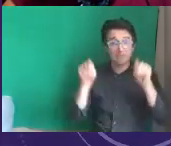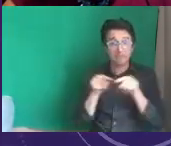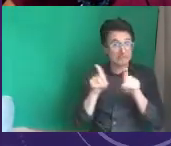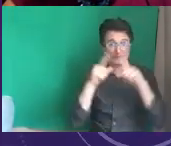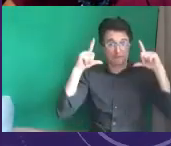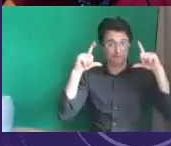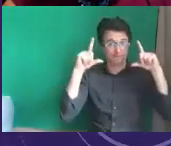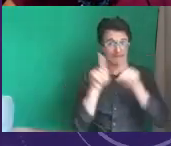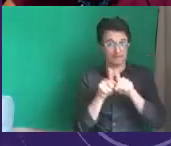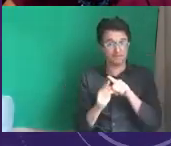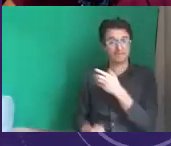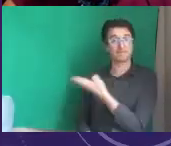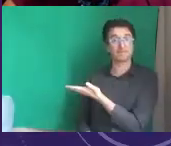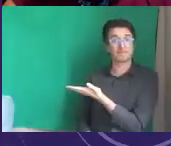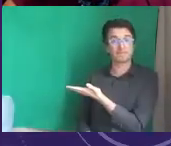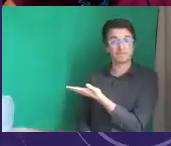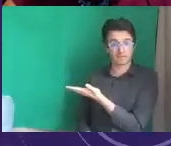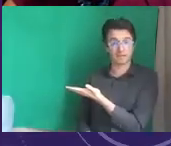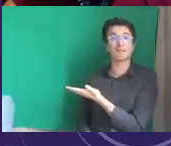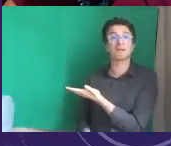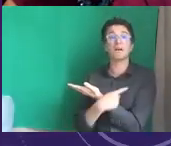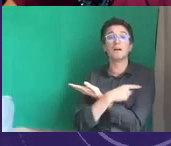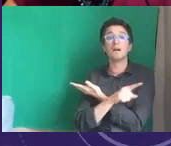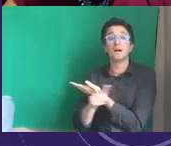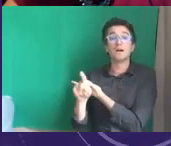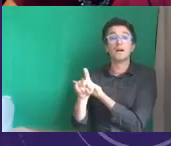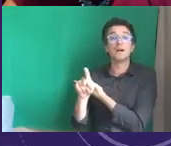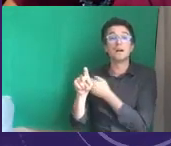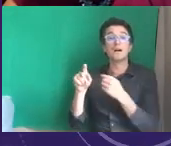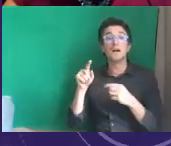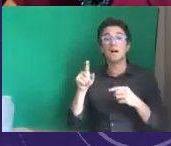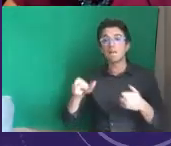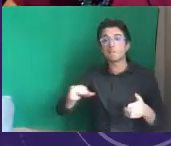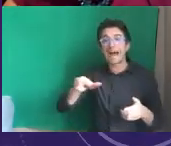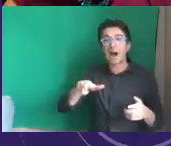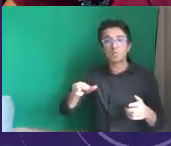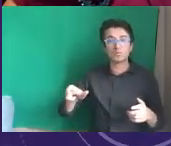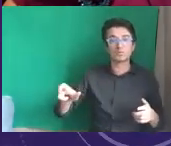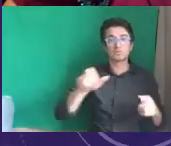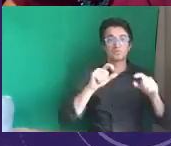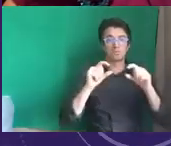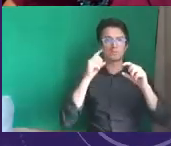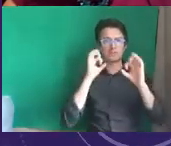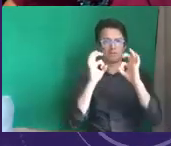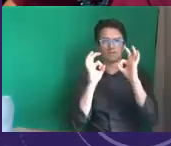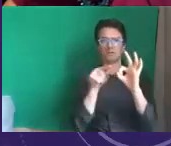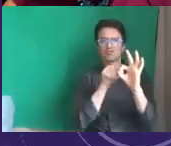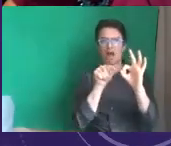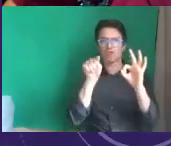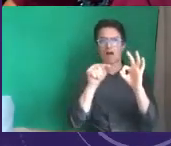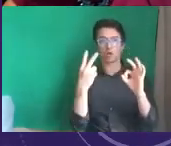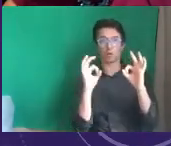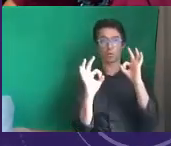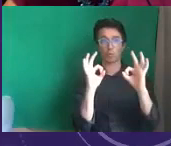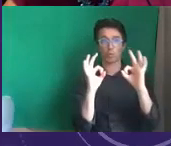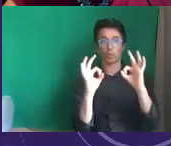shows you the option to tag people in the photo, which would be Kerry Thompson and Governor Baker. On the right side is a